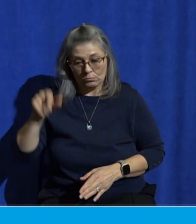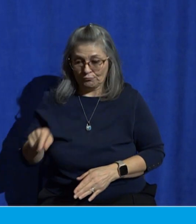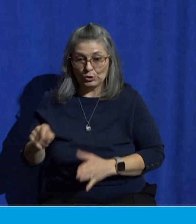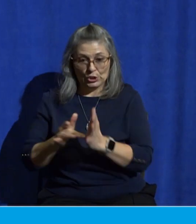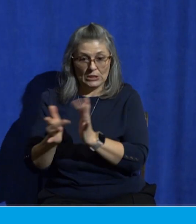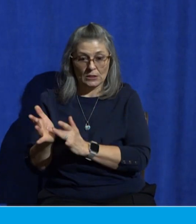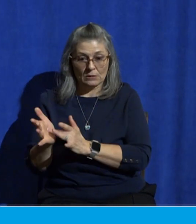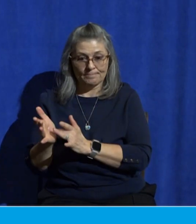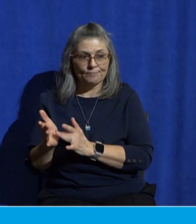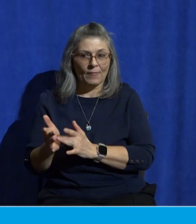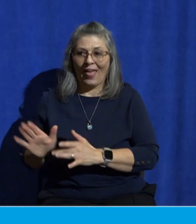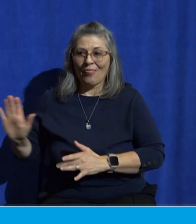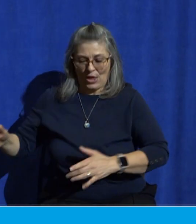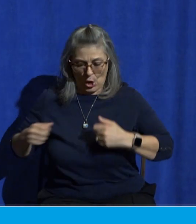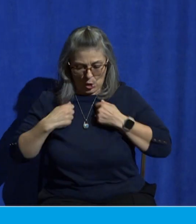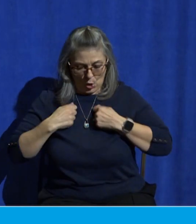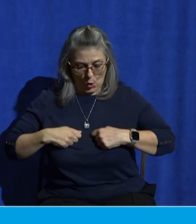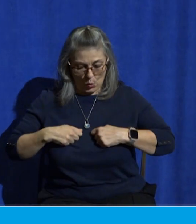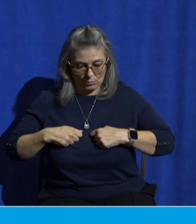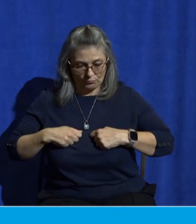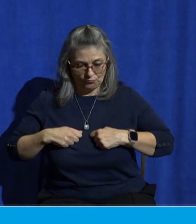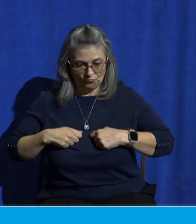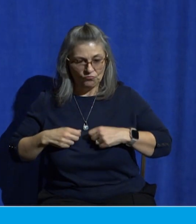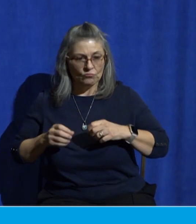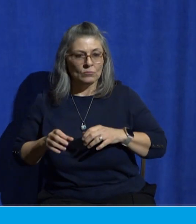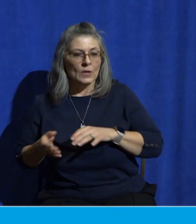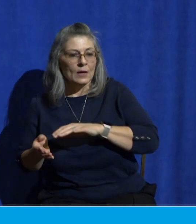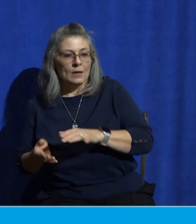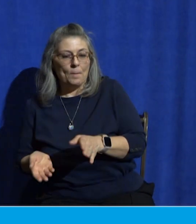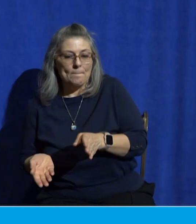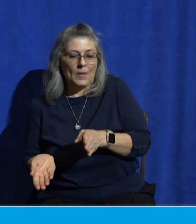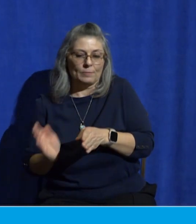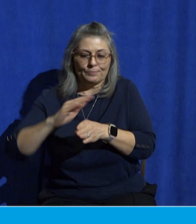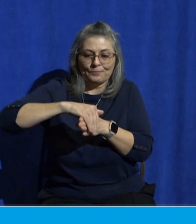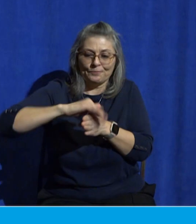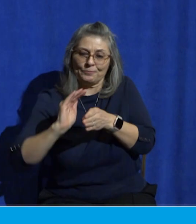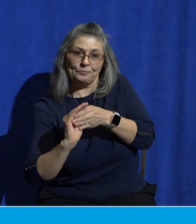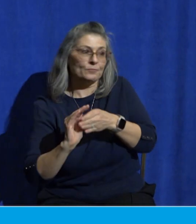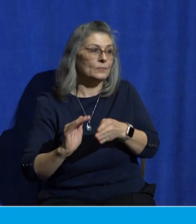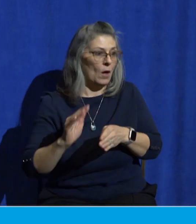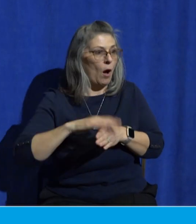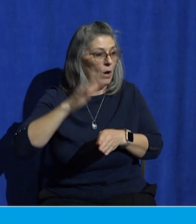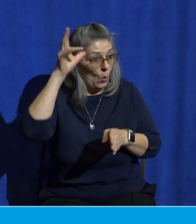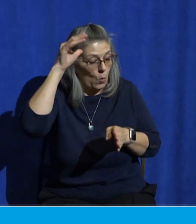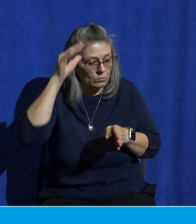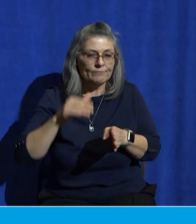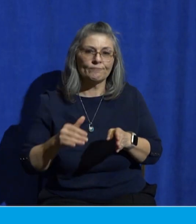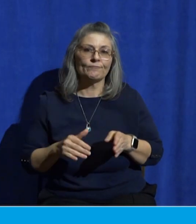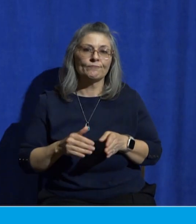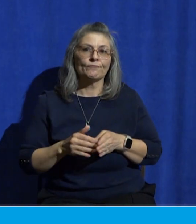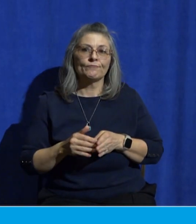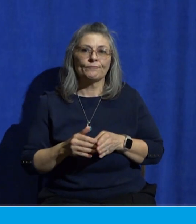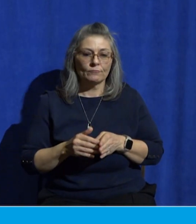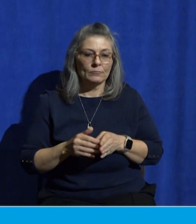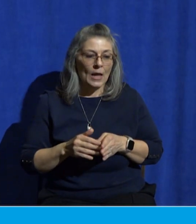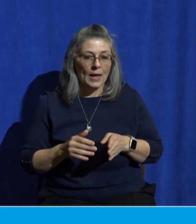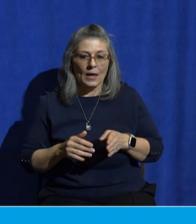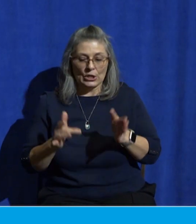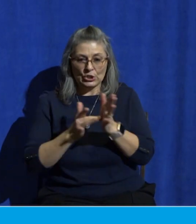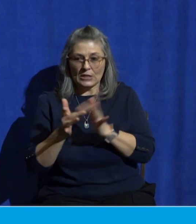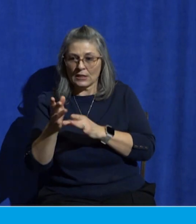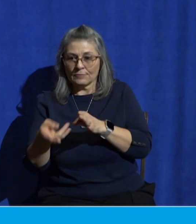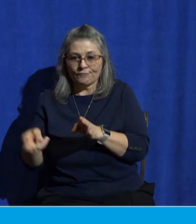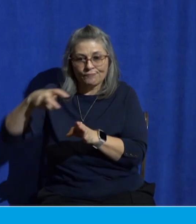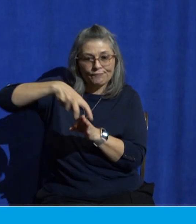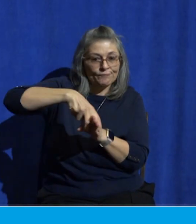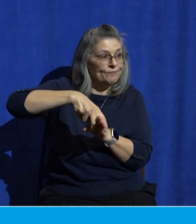on it. And many spread their cloaks on the road, and others spread leafy branches that they had cut from the fields. And those who went before